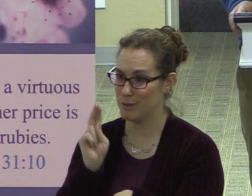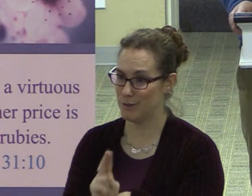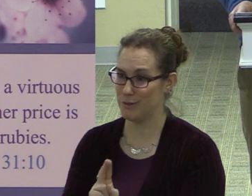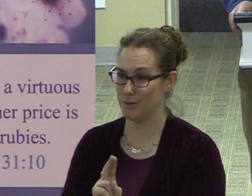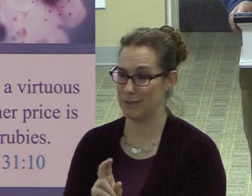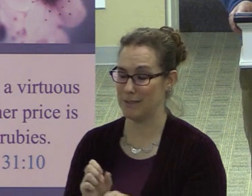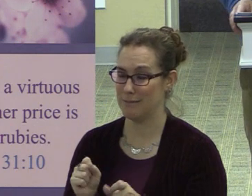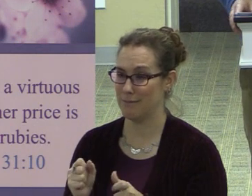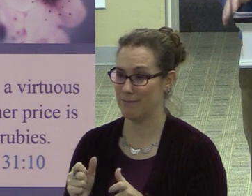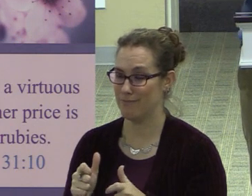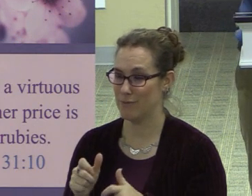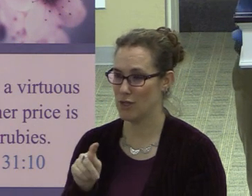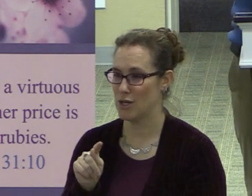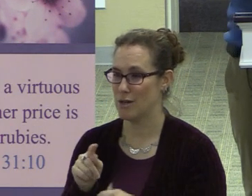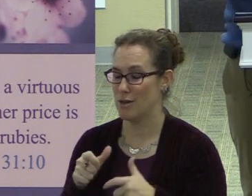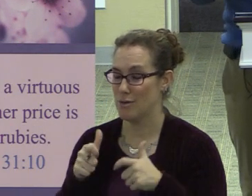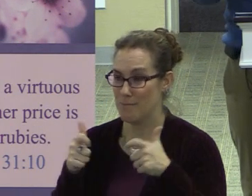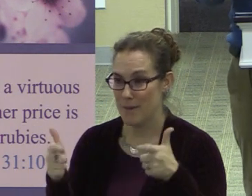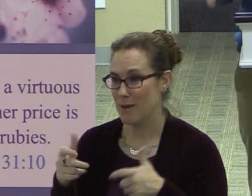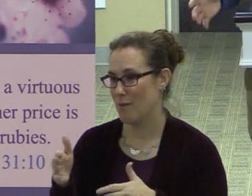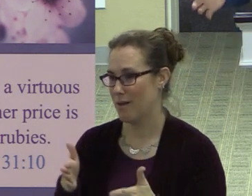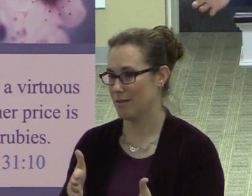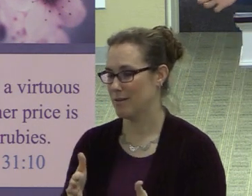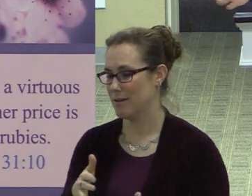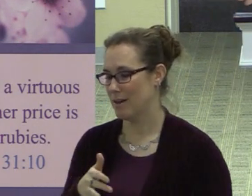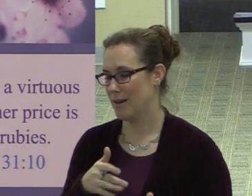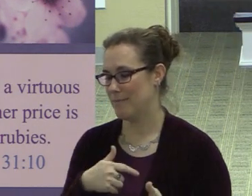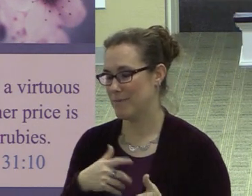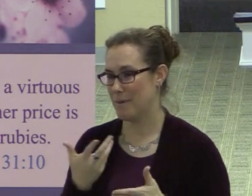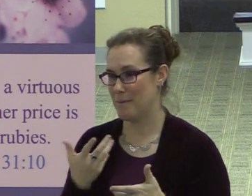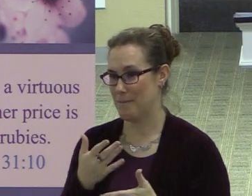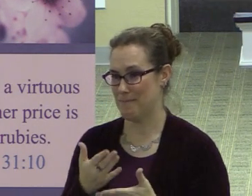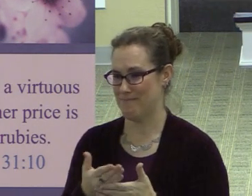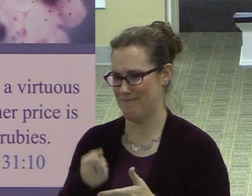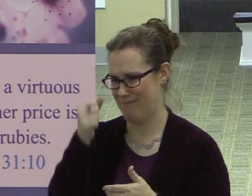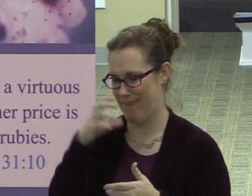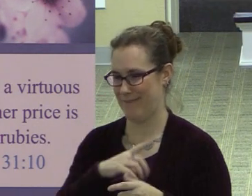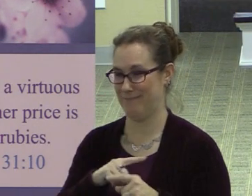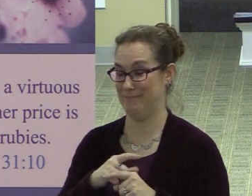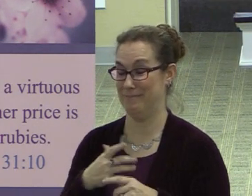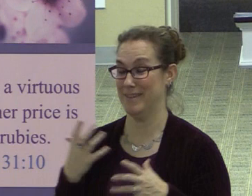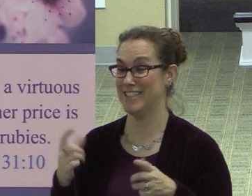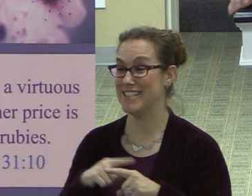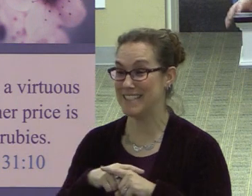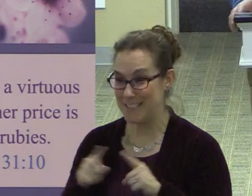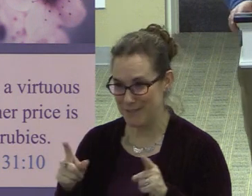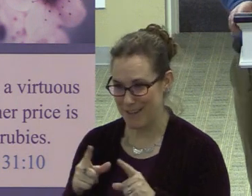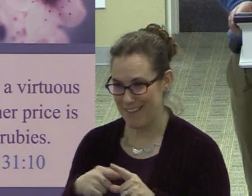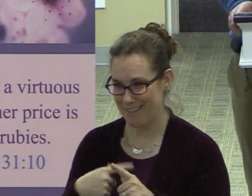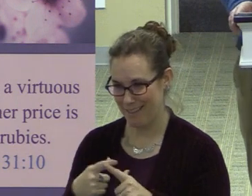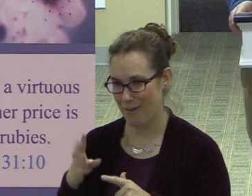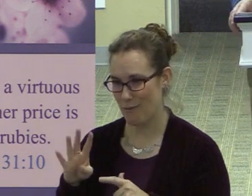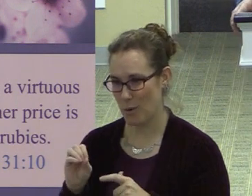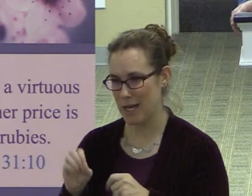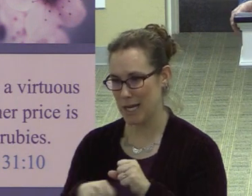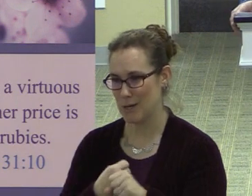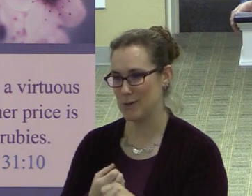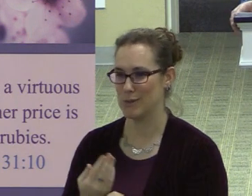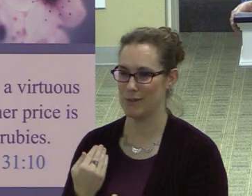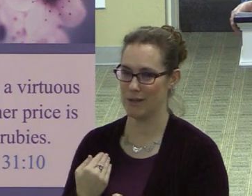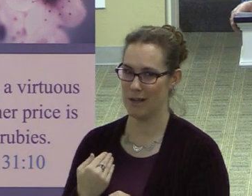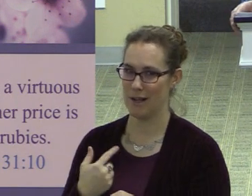way. You see a man who is much different than 40 years earlier. And he would need that knowledge he needed in